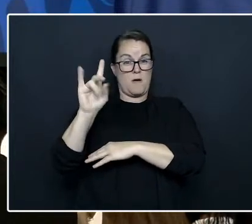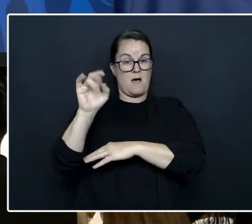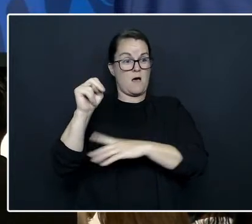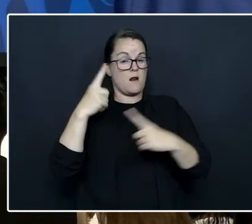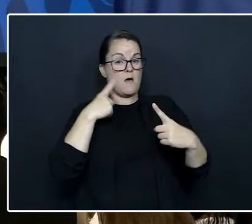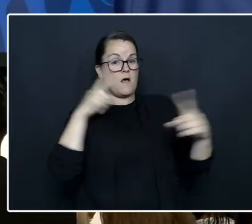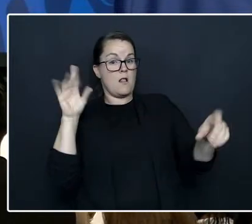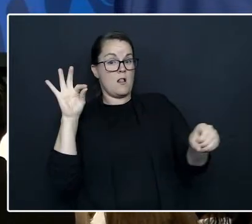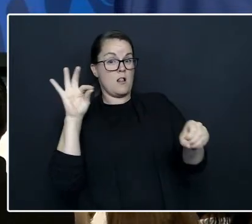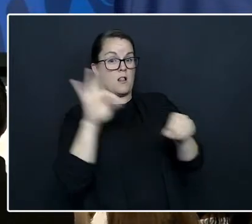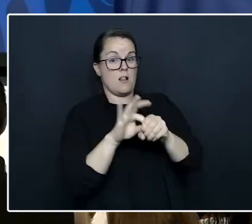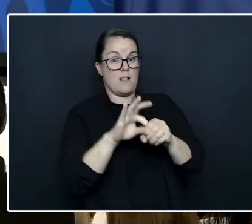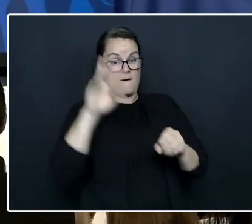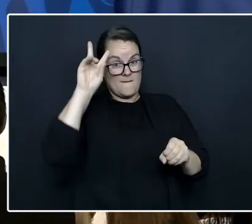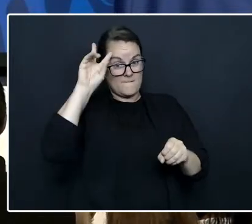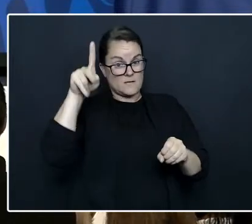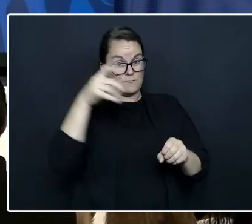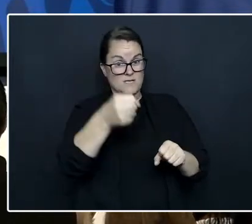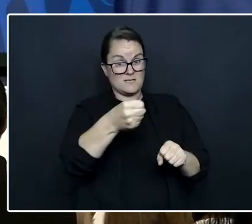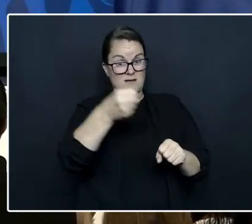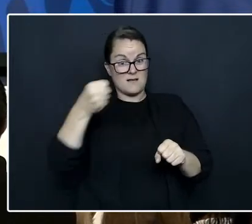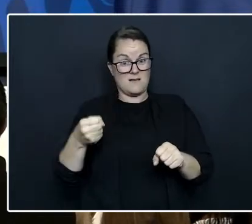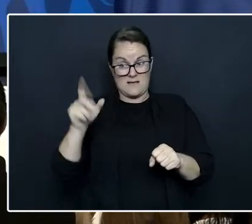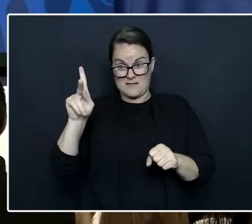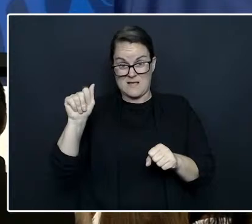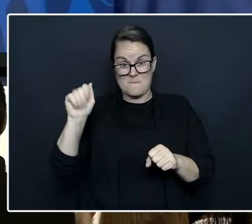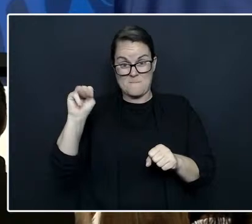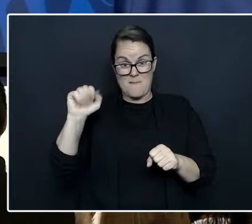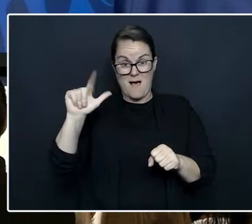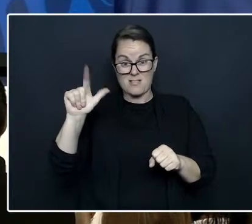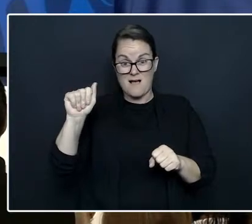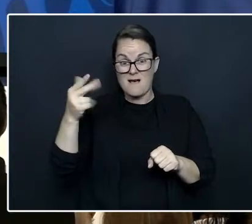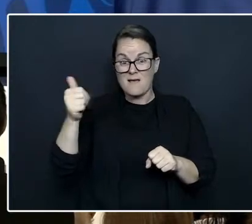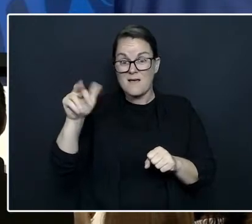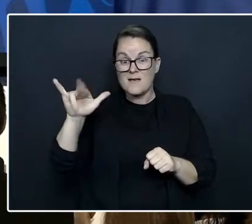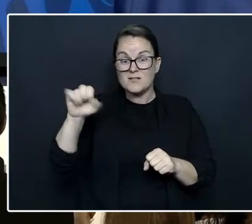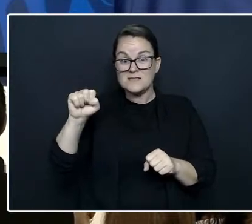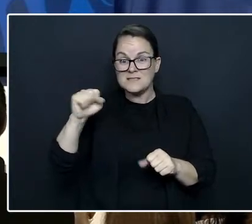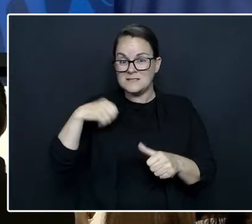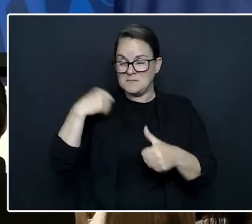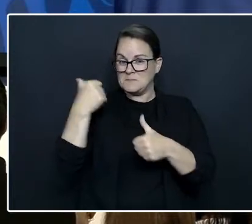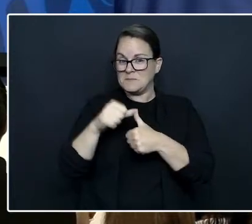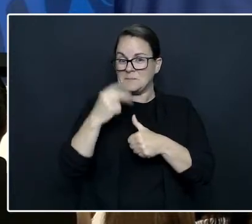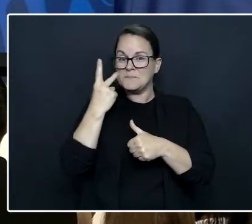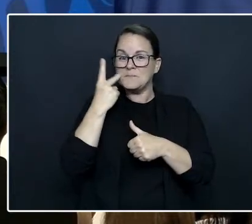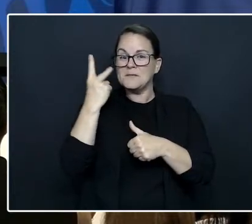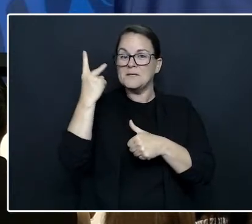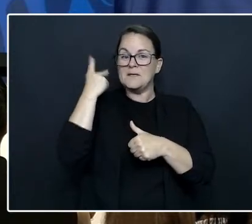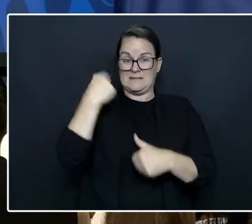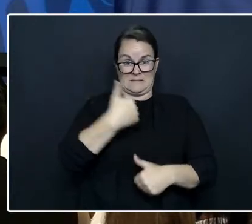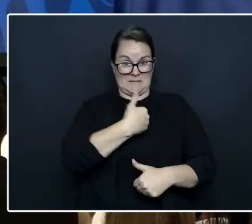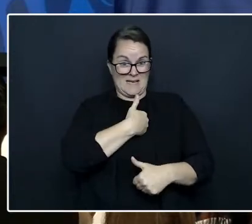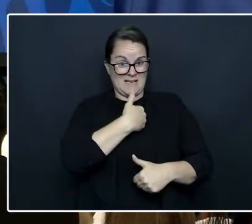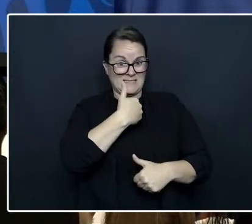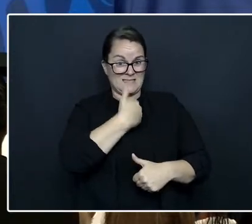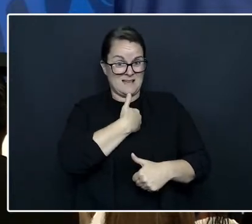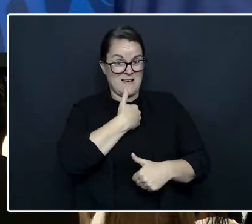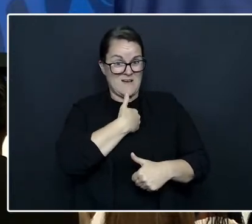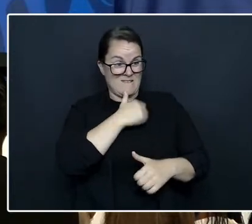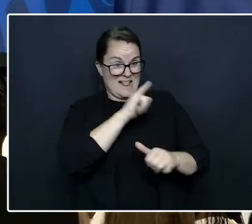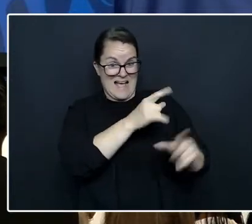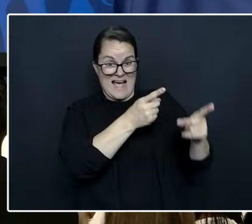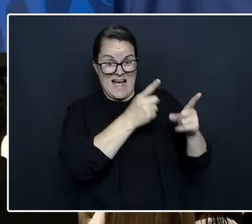I mean, I think I was also hiking. I mean, I know there's another hiking moment later for them, but,